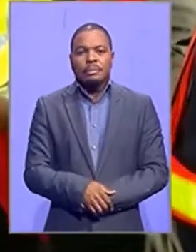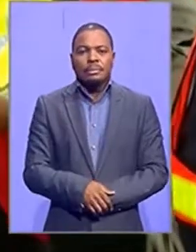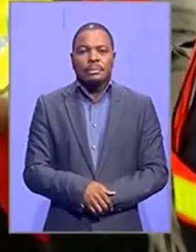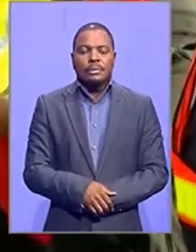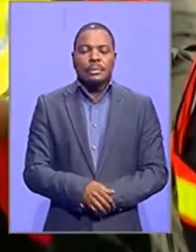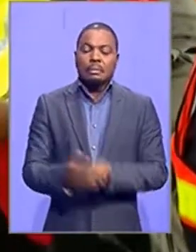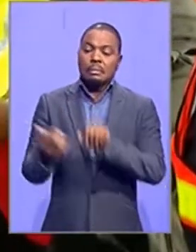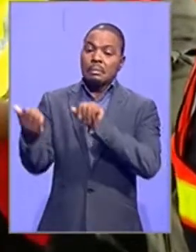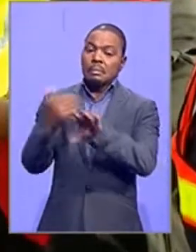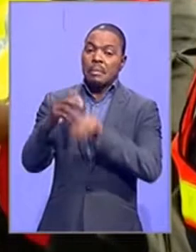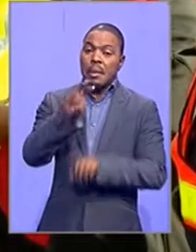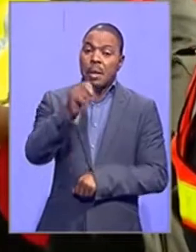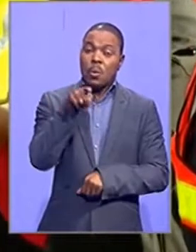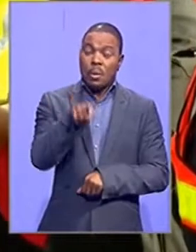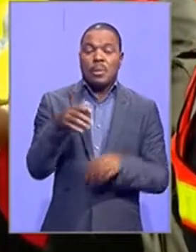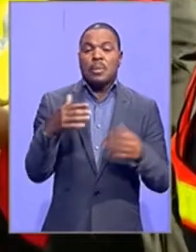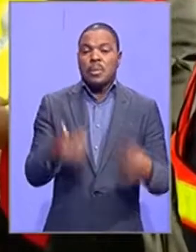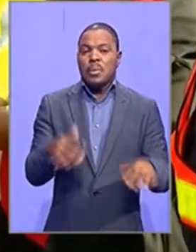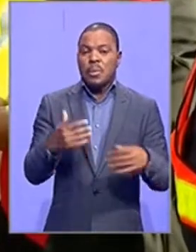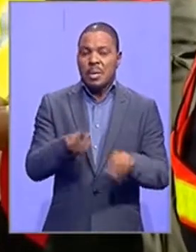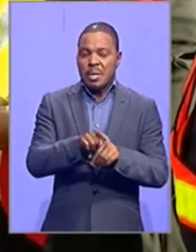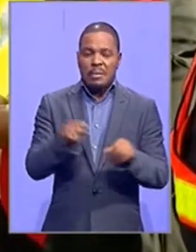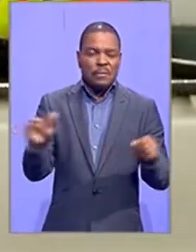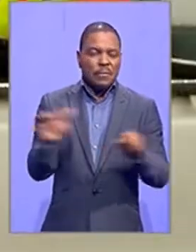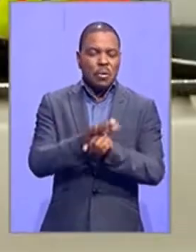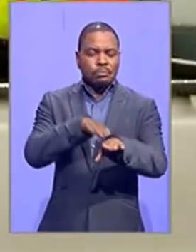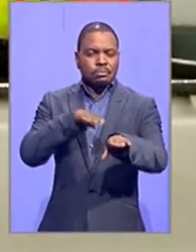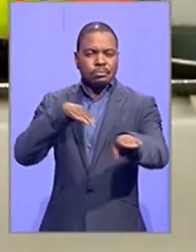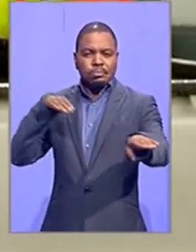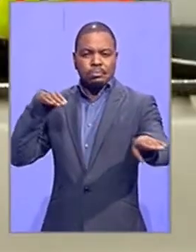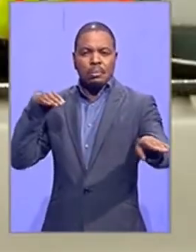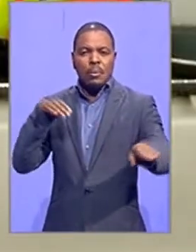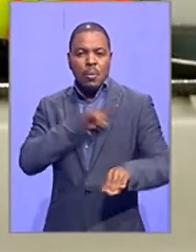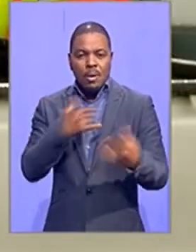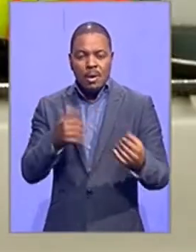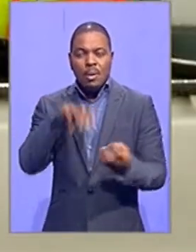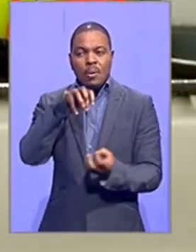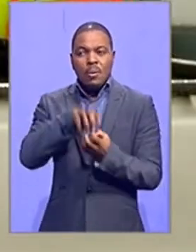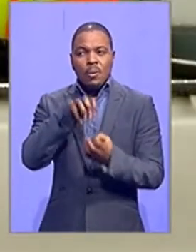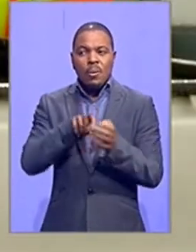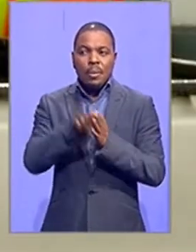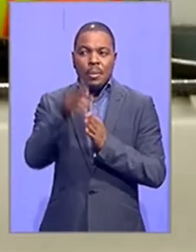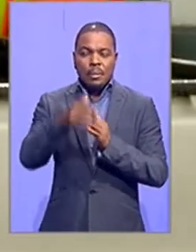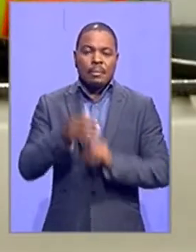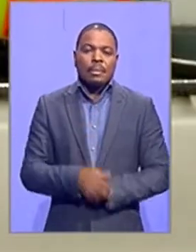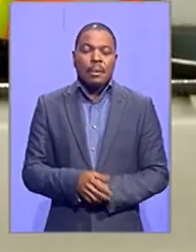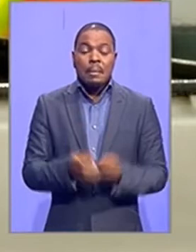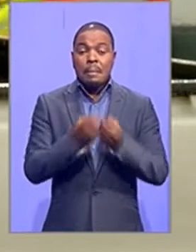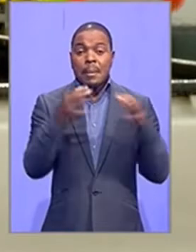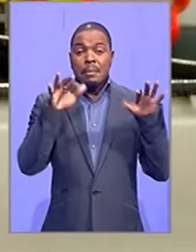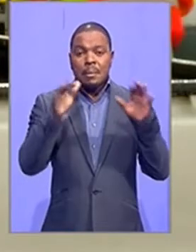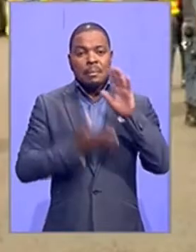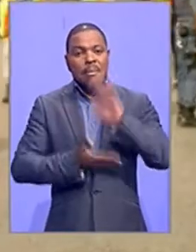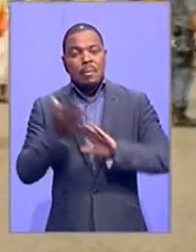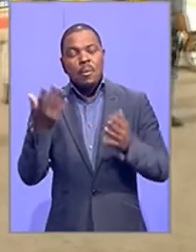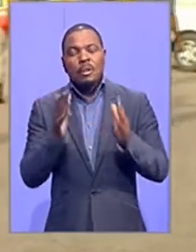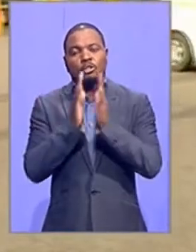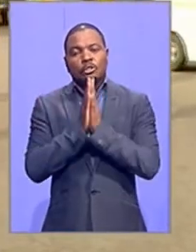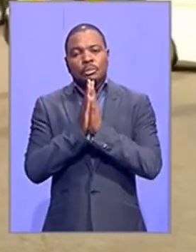Tsela fefo ya N1 ke engwe ya ditsela tse di itletseng phetelela mo malatsing a paseka. Bontsi bo idirisa go ya